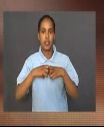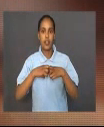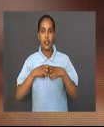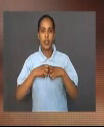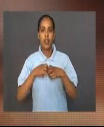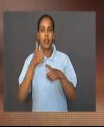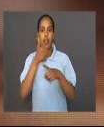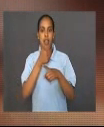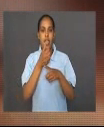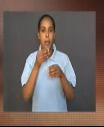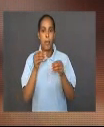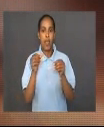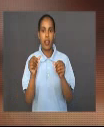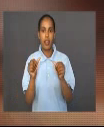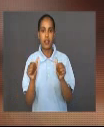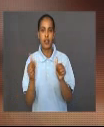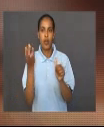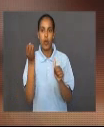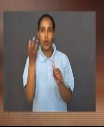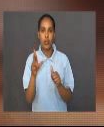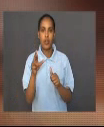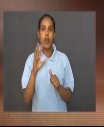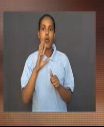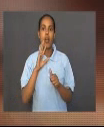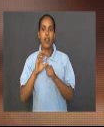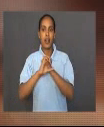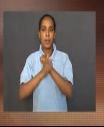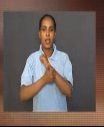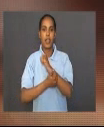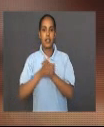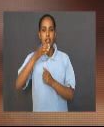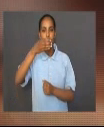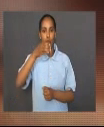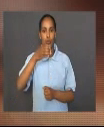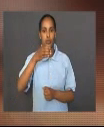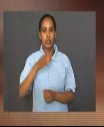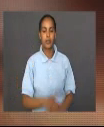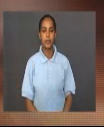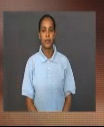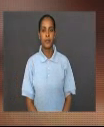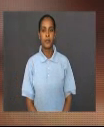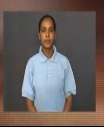a melted or water-based solution.